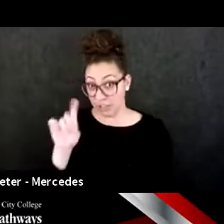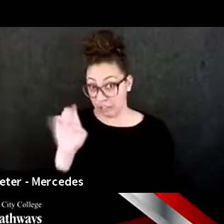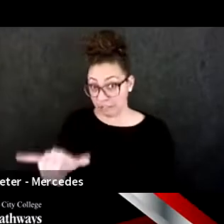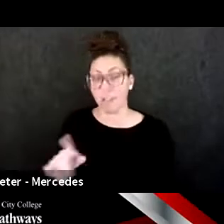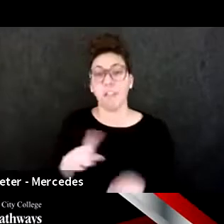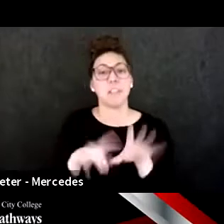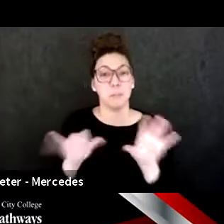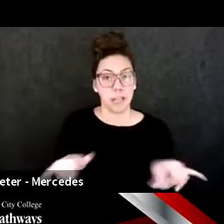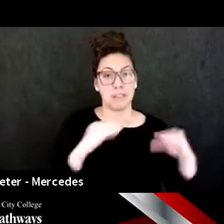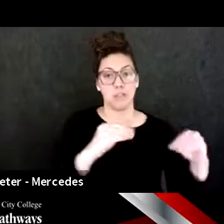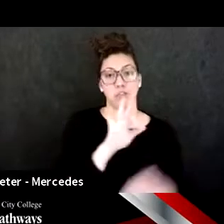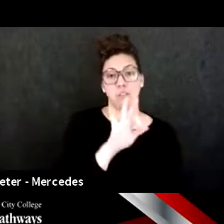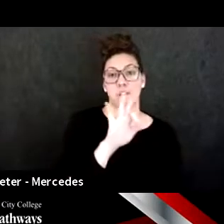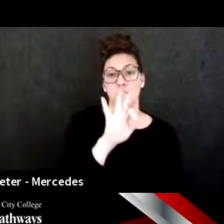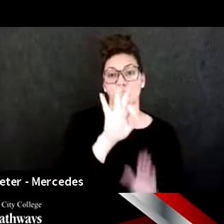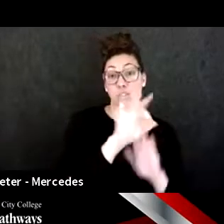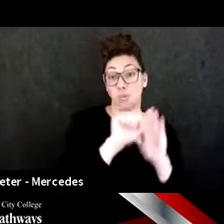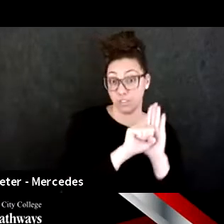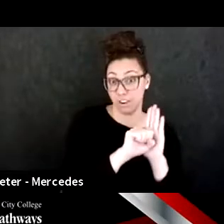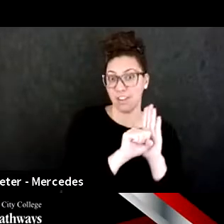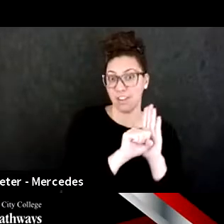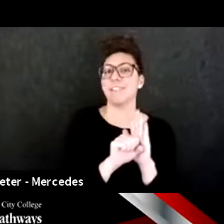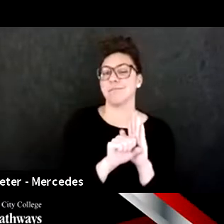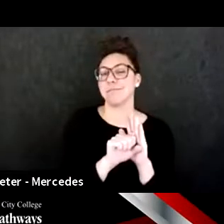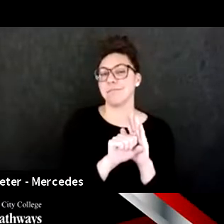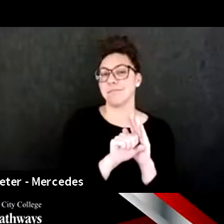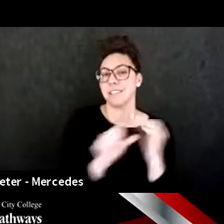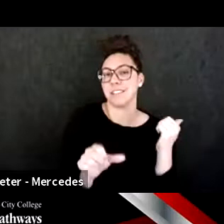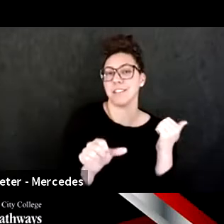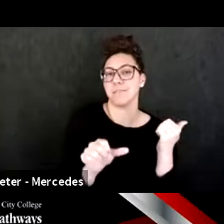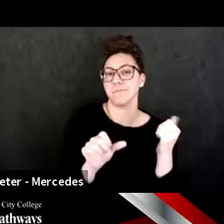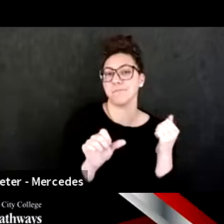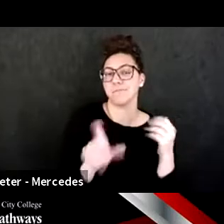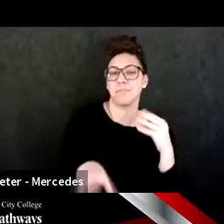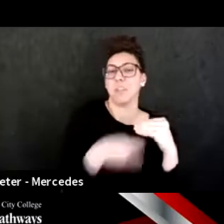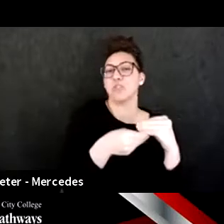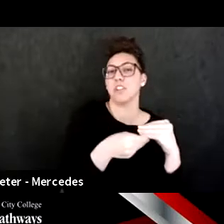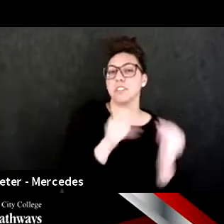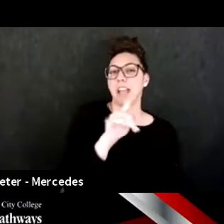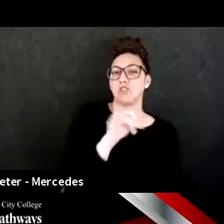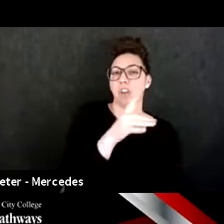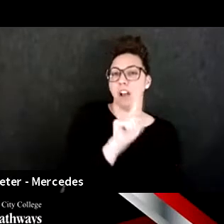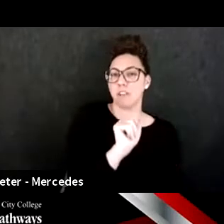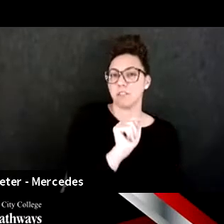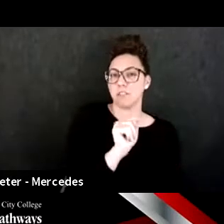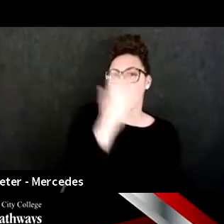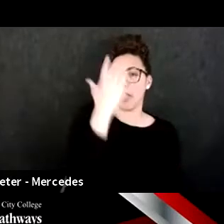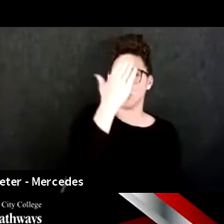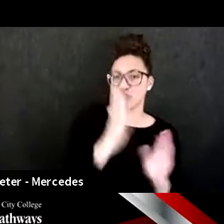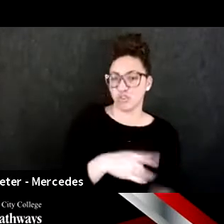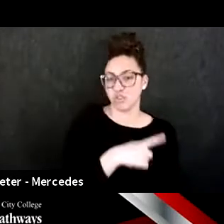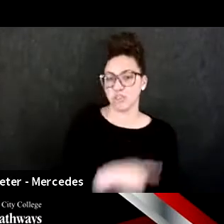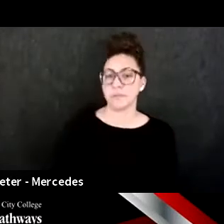teaches at Fresno State as an adjunct lecturer. Joseph is actively engaged in several committees and task force at his